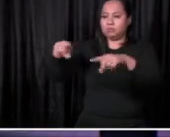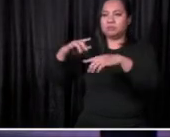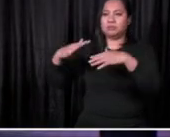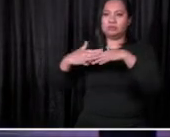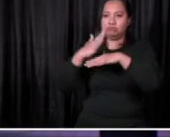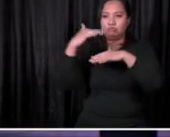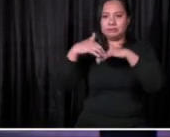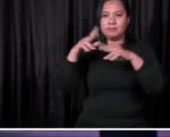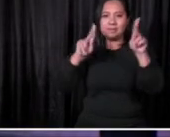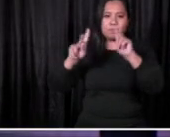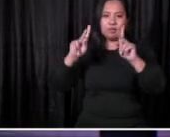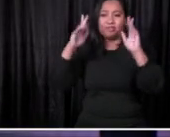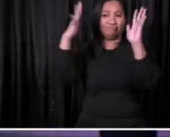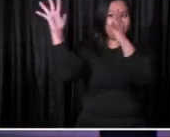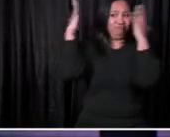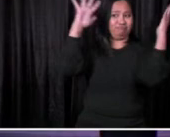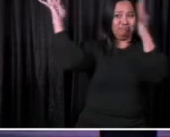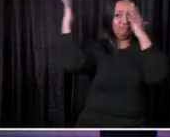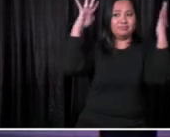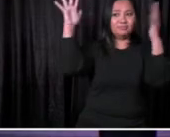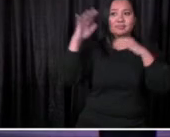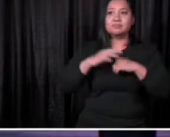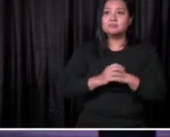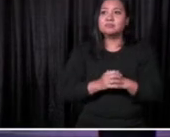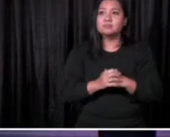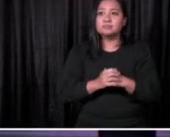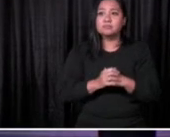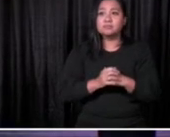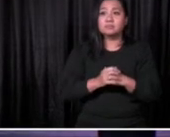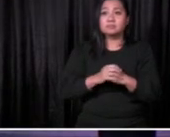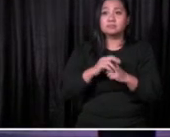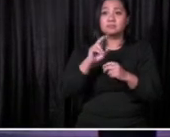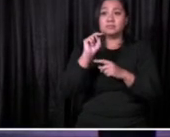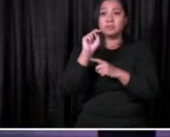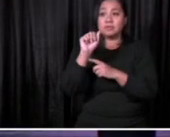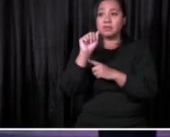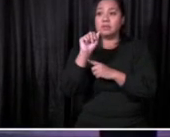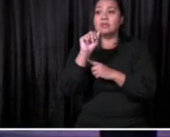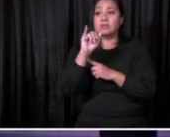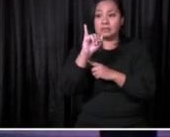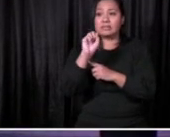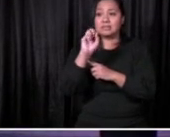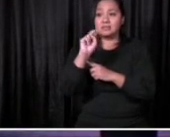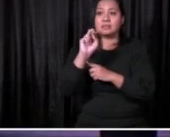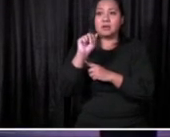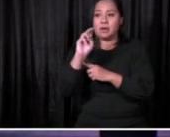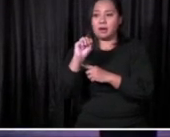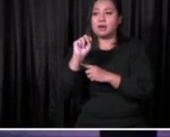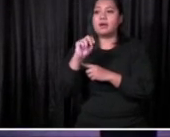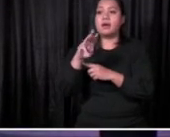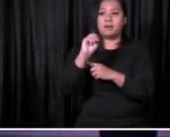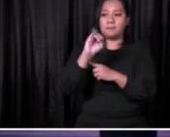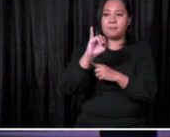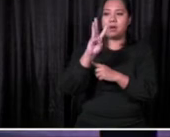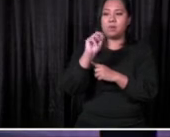Yes. The Nisenan, the Miwok, and Southern